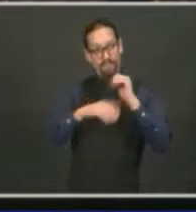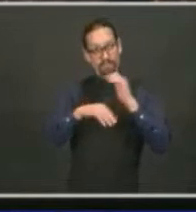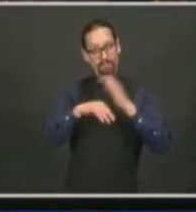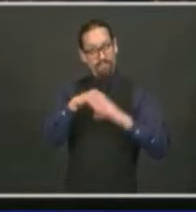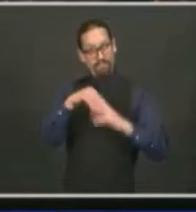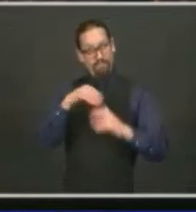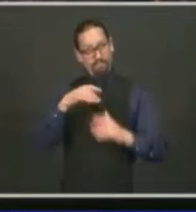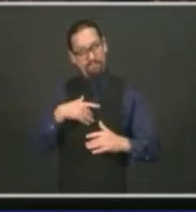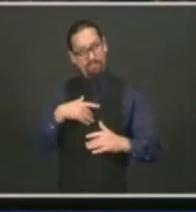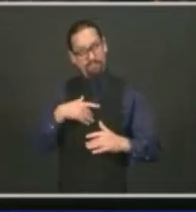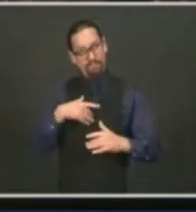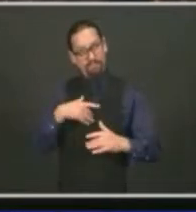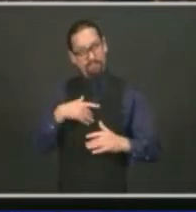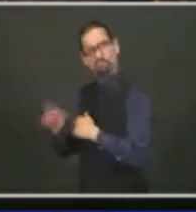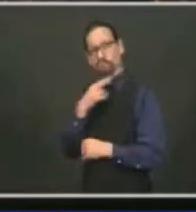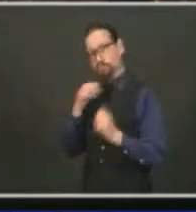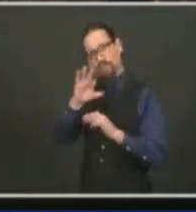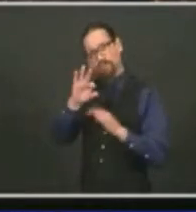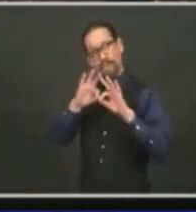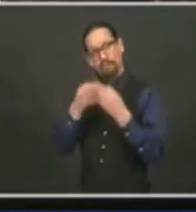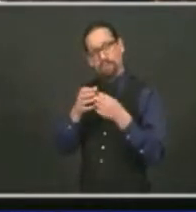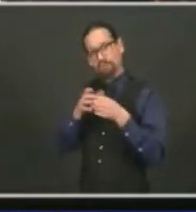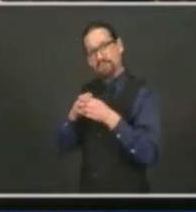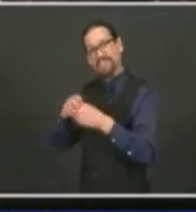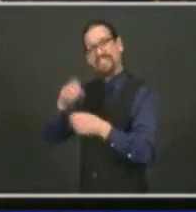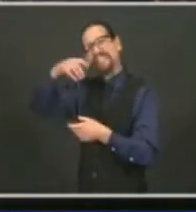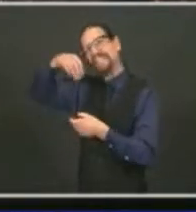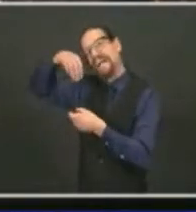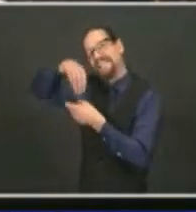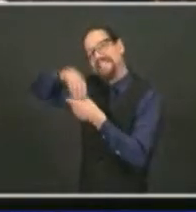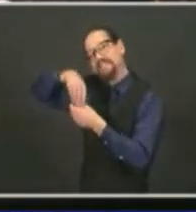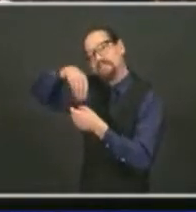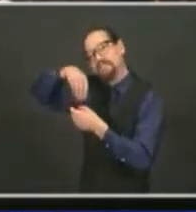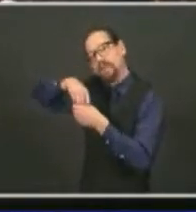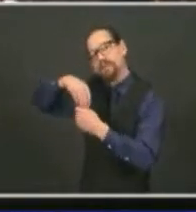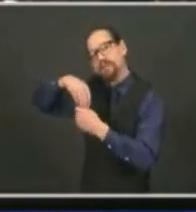indoors at a restaurant sometime in a couple of weeks?